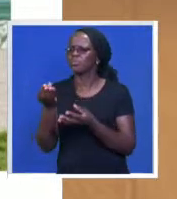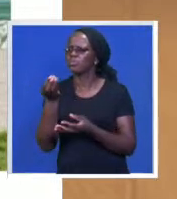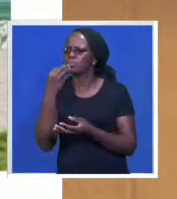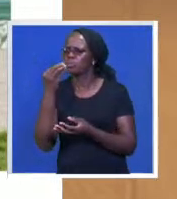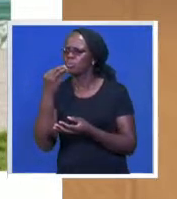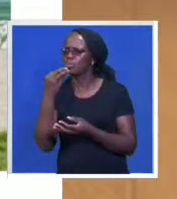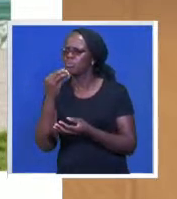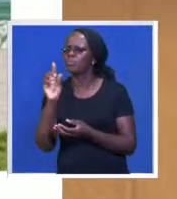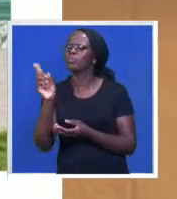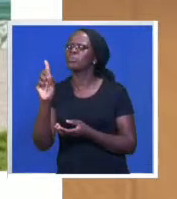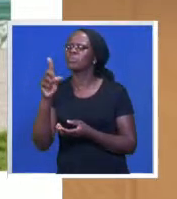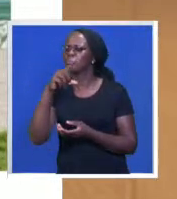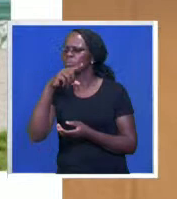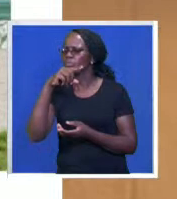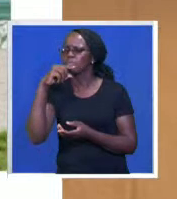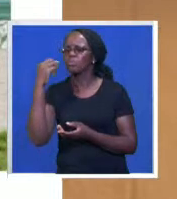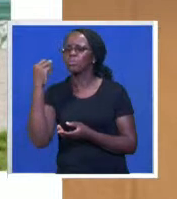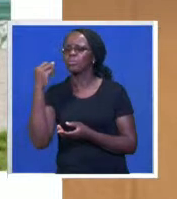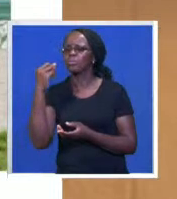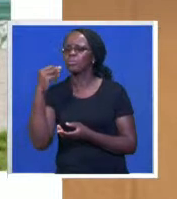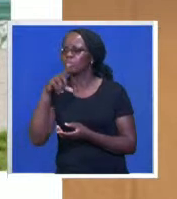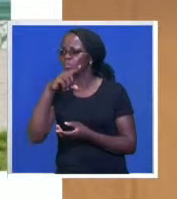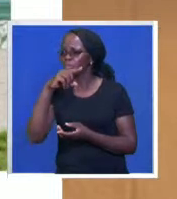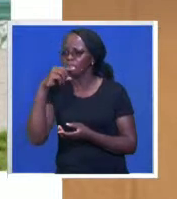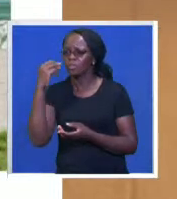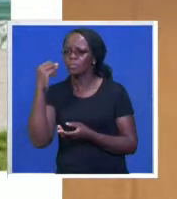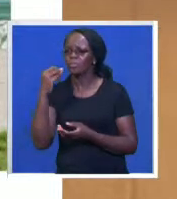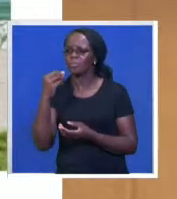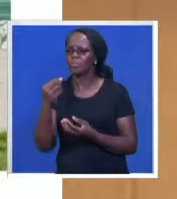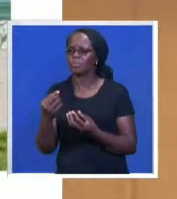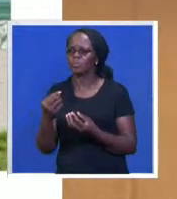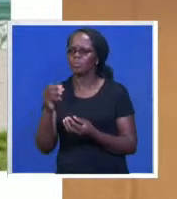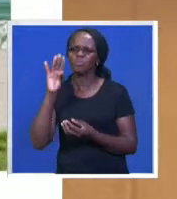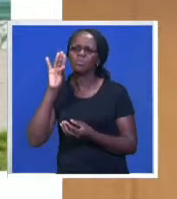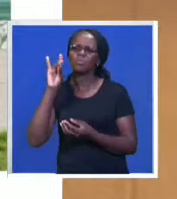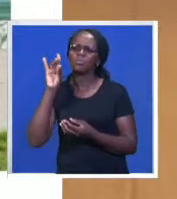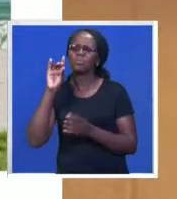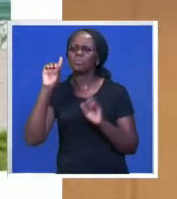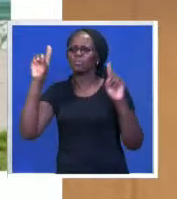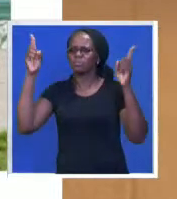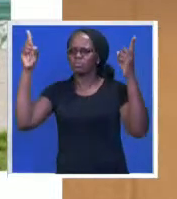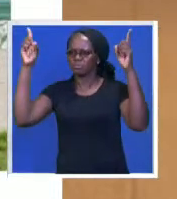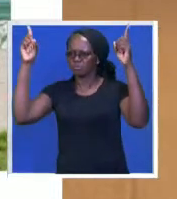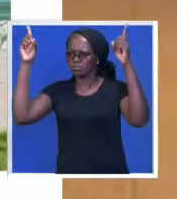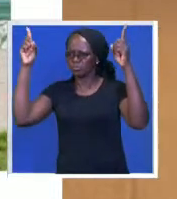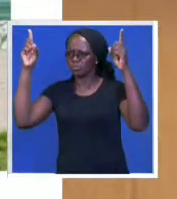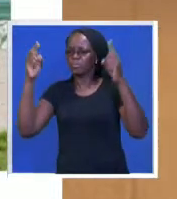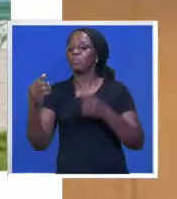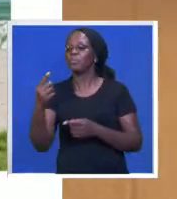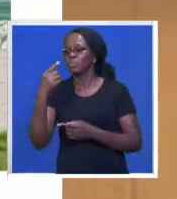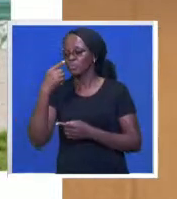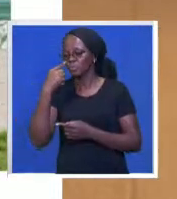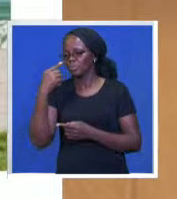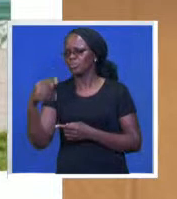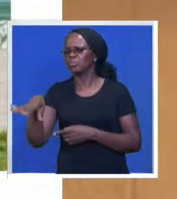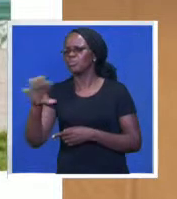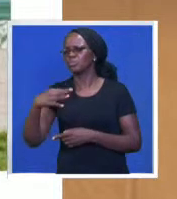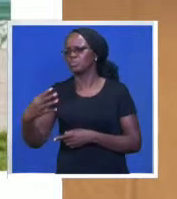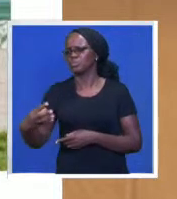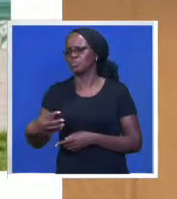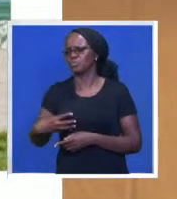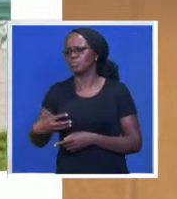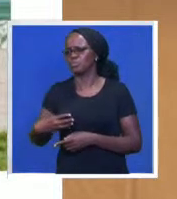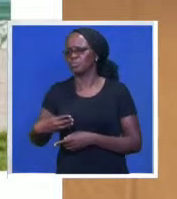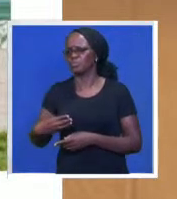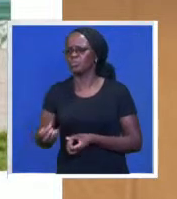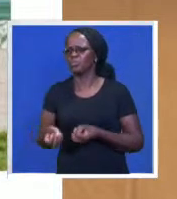Lenite Home. This animal is called an impala, and she is feeding it so that it can grow. These learners here on my left